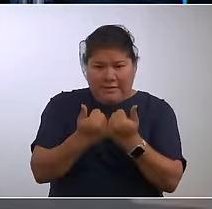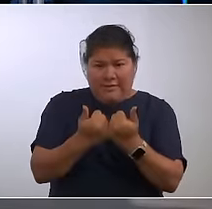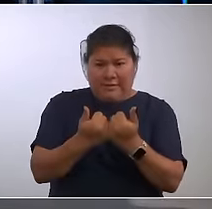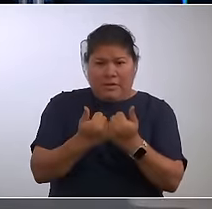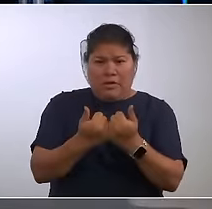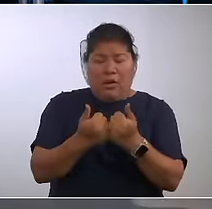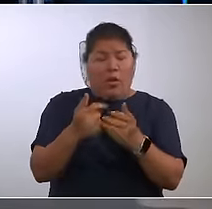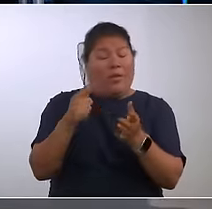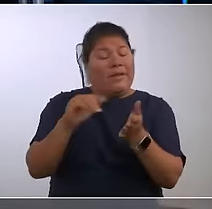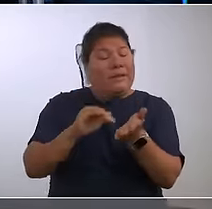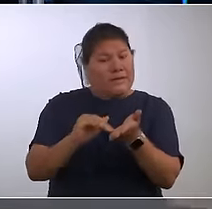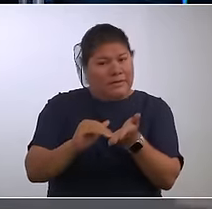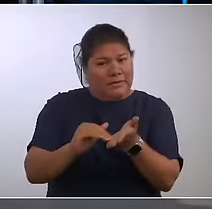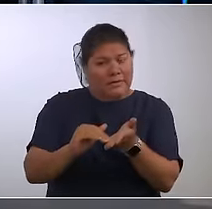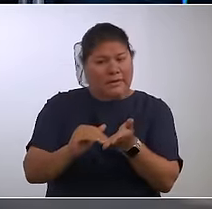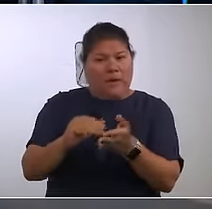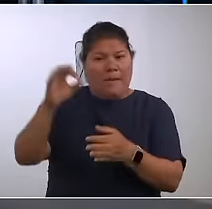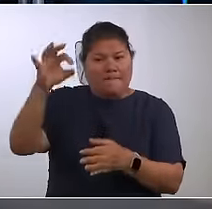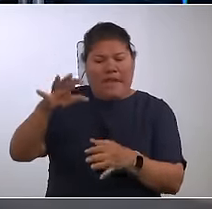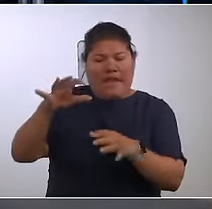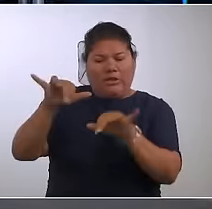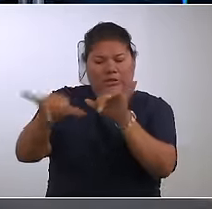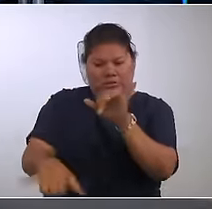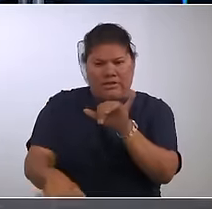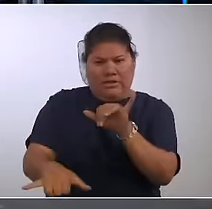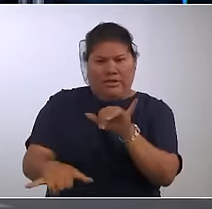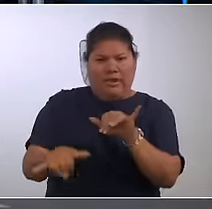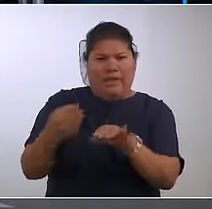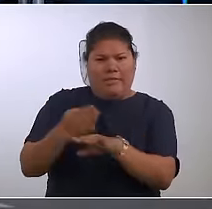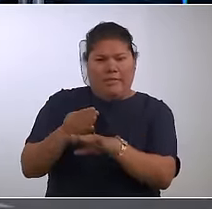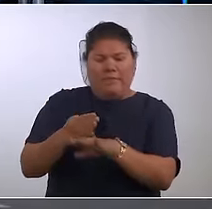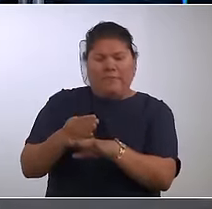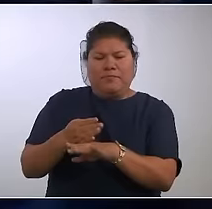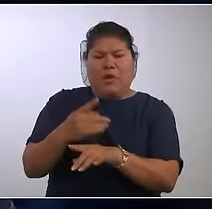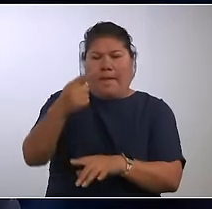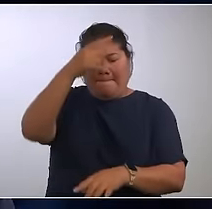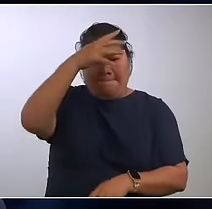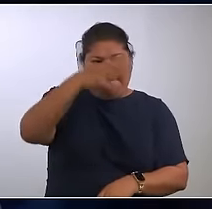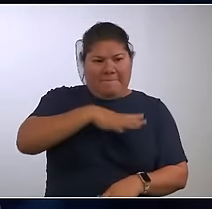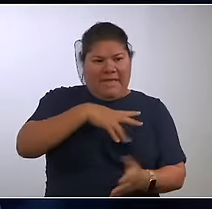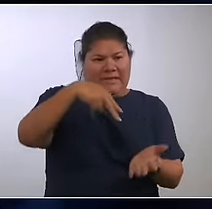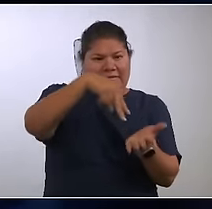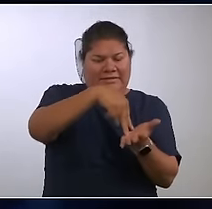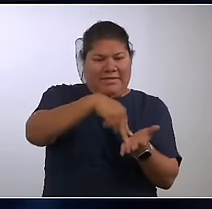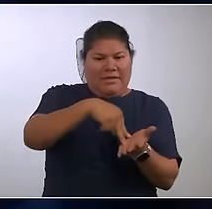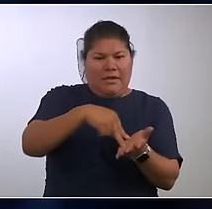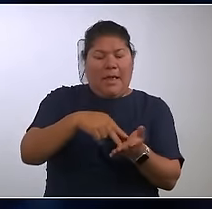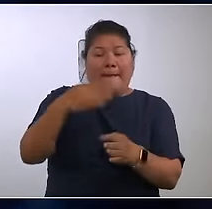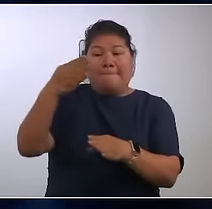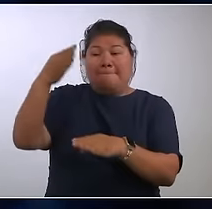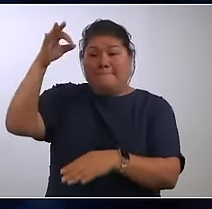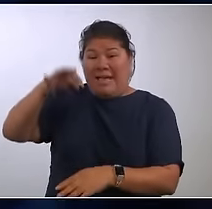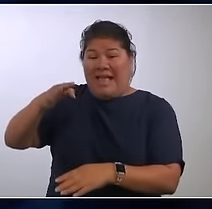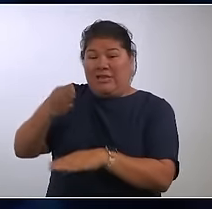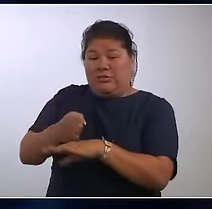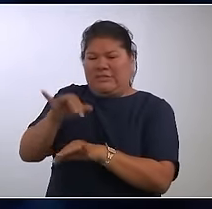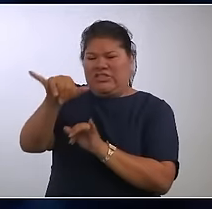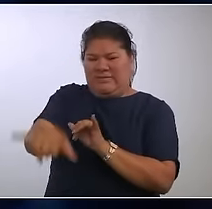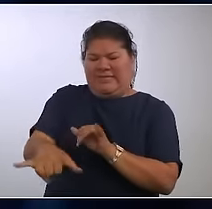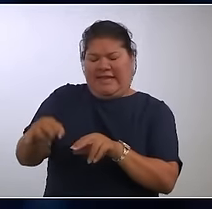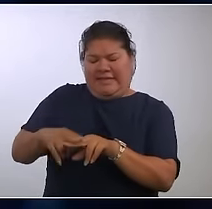Apostólica con la excepción de pastores y obispos. All of the men of the Apostolic Assembly, stand to your feet with the exception of pastors and